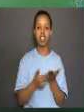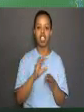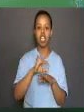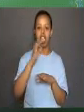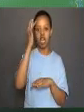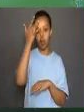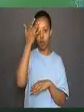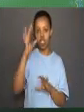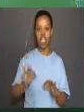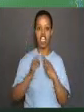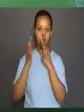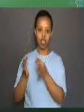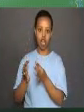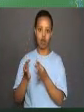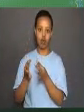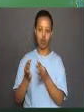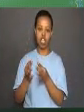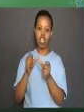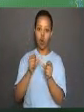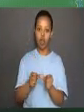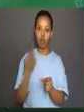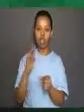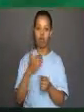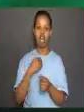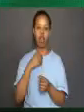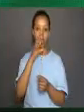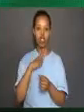are transmitted from the host.